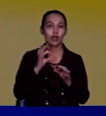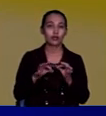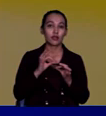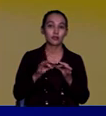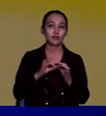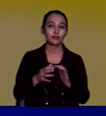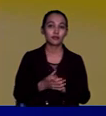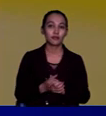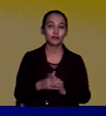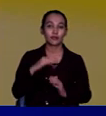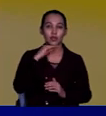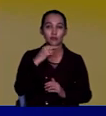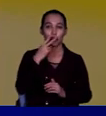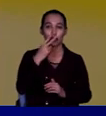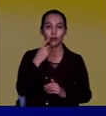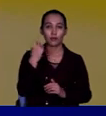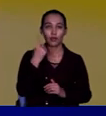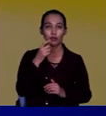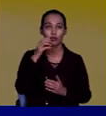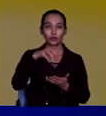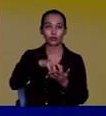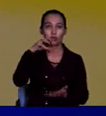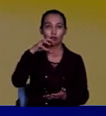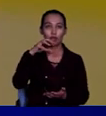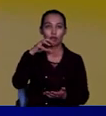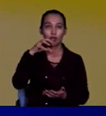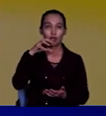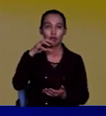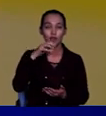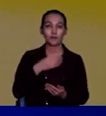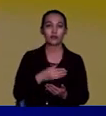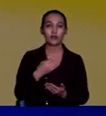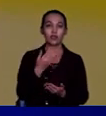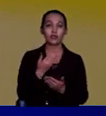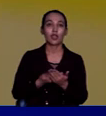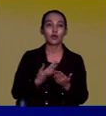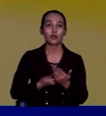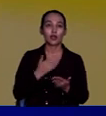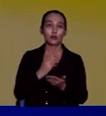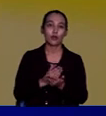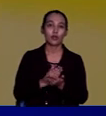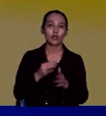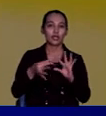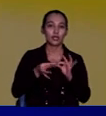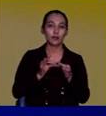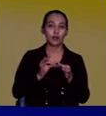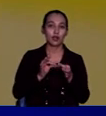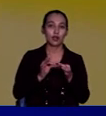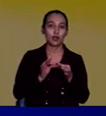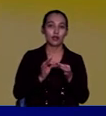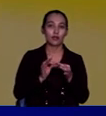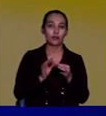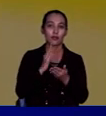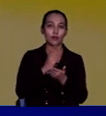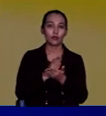aniqlaymiz. E'tibor bering, birinchi ustunda masaldan namunalar keltirilgan parchalar. Sizning